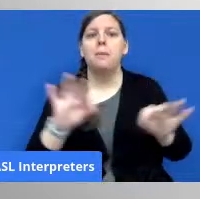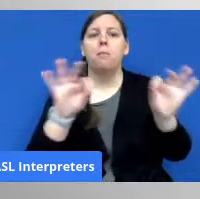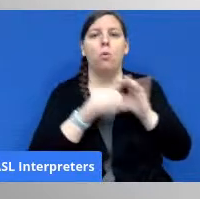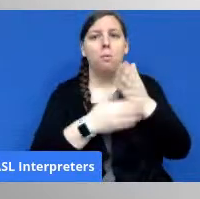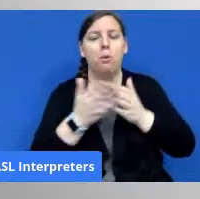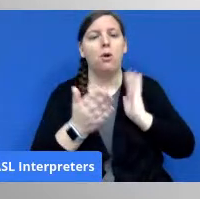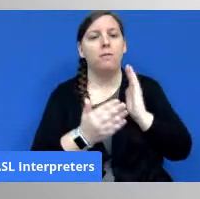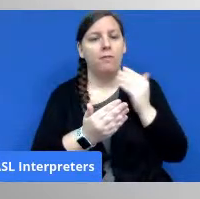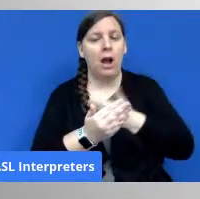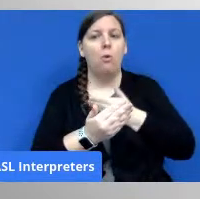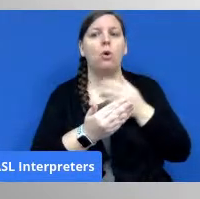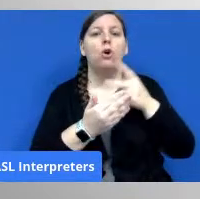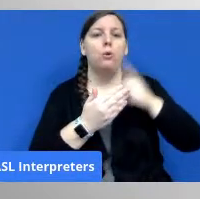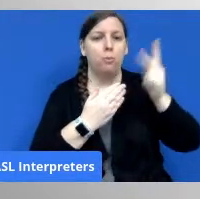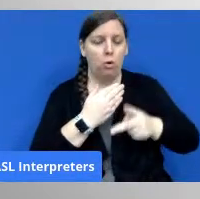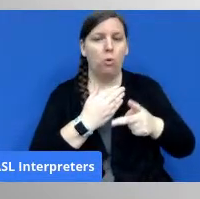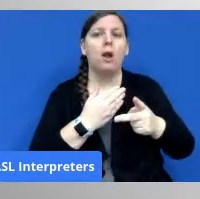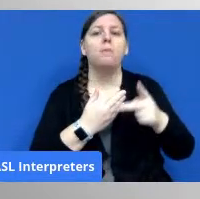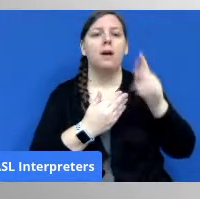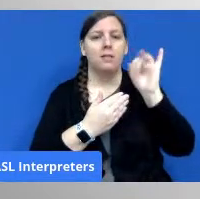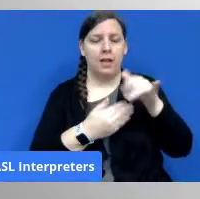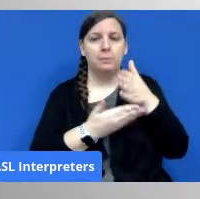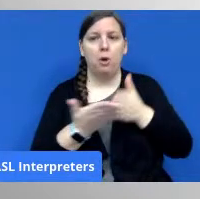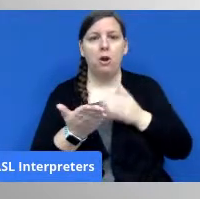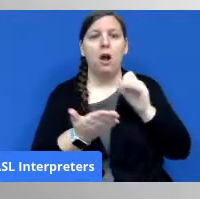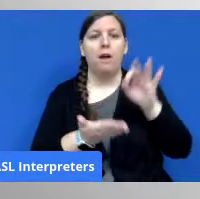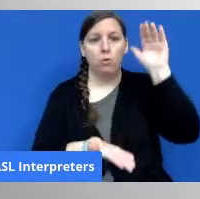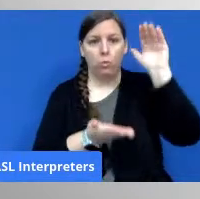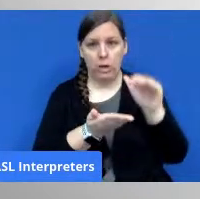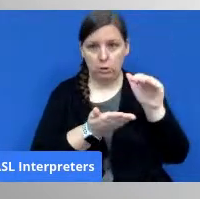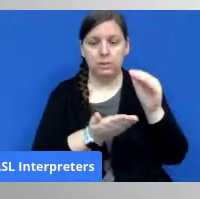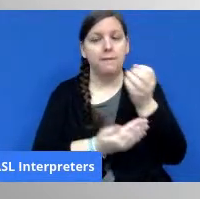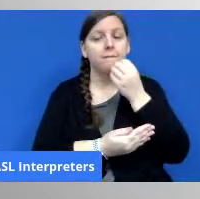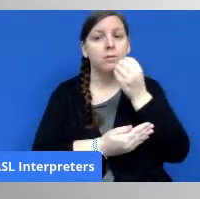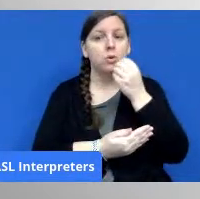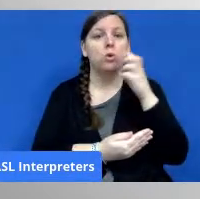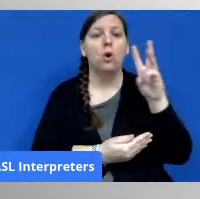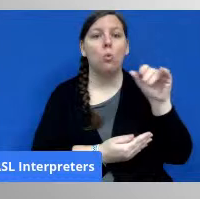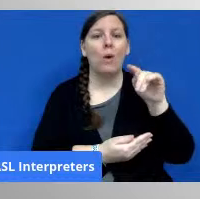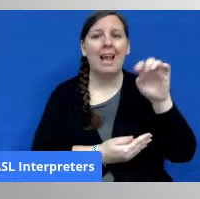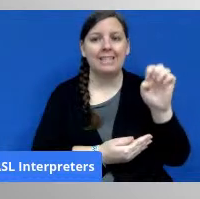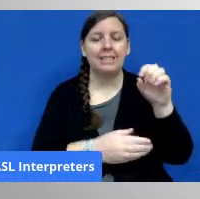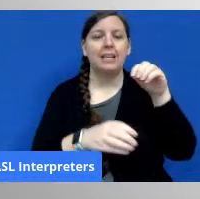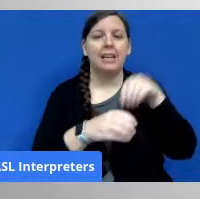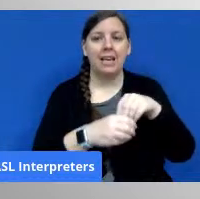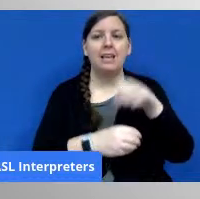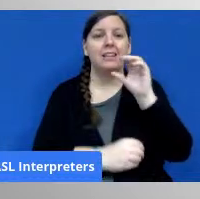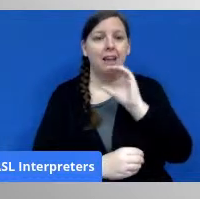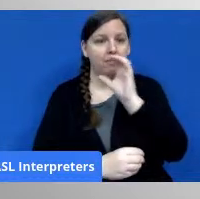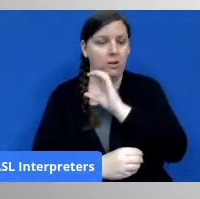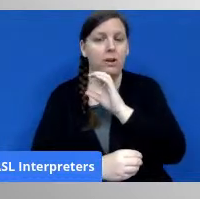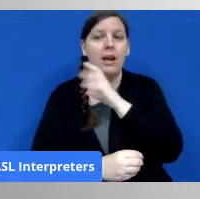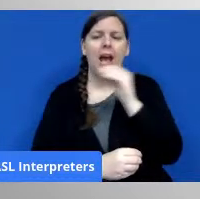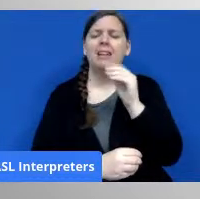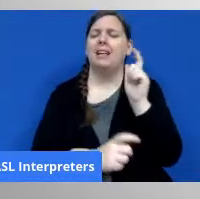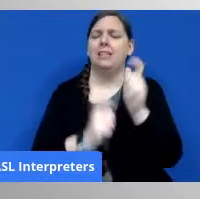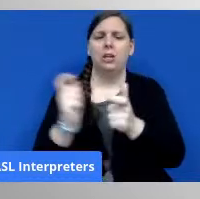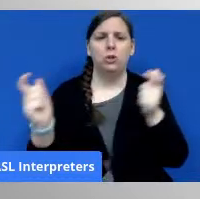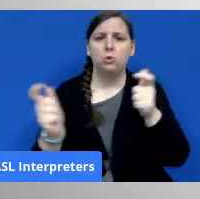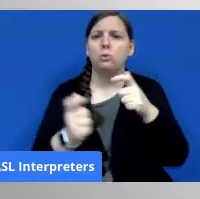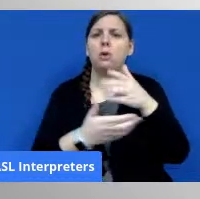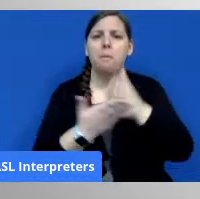that as part of reducing food waste in the cafeteria. And then it's also a huge part of